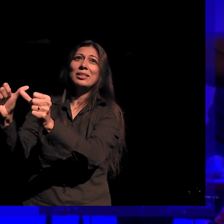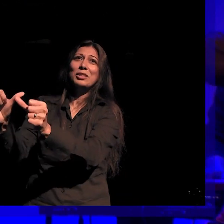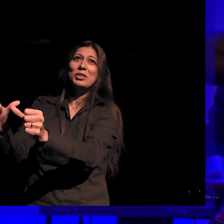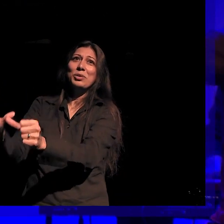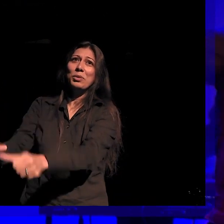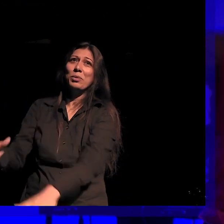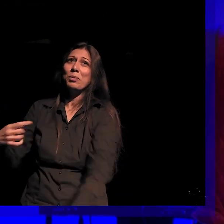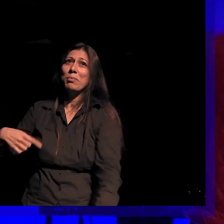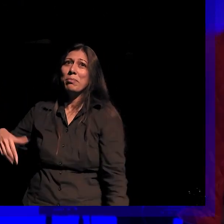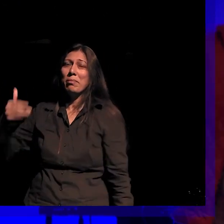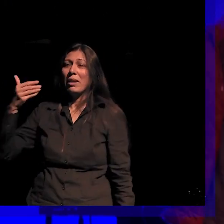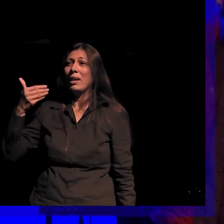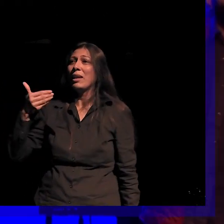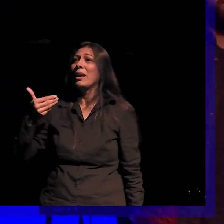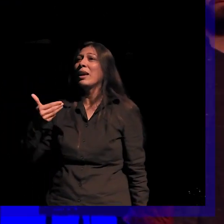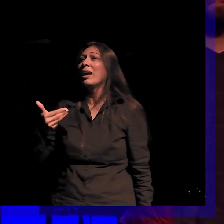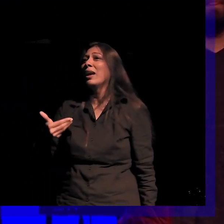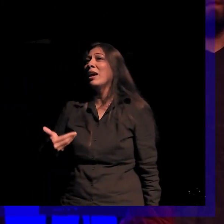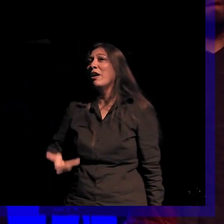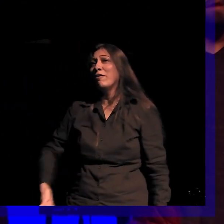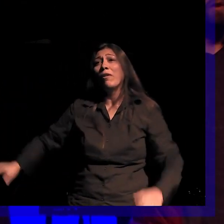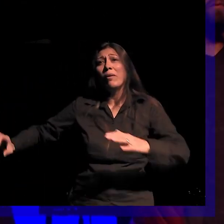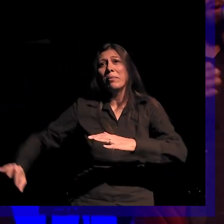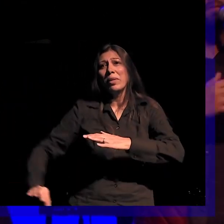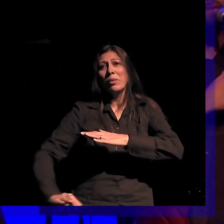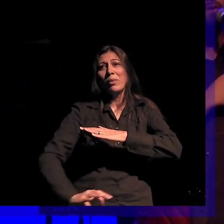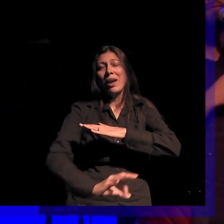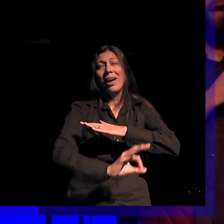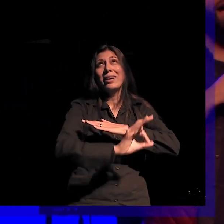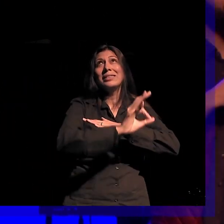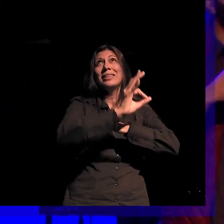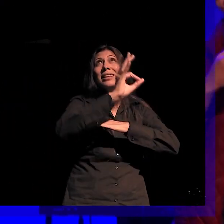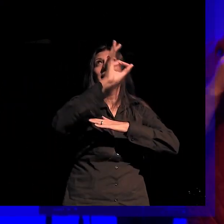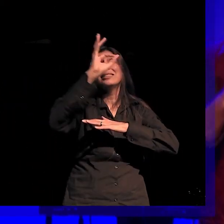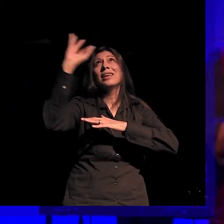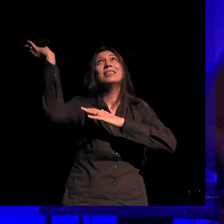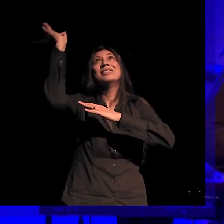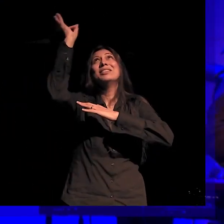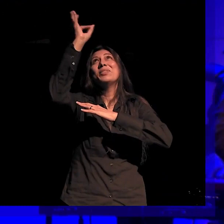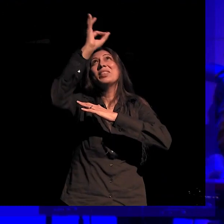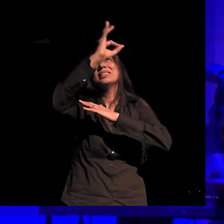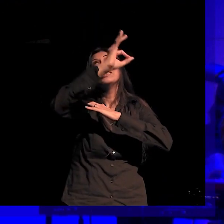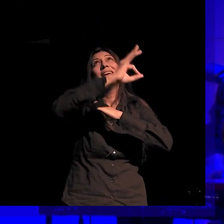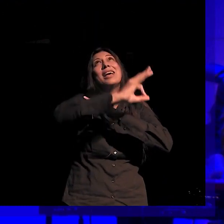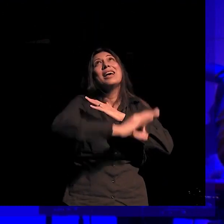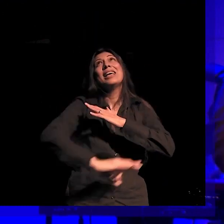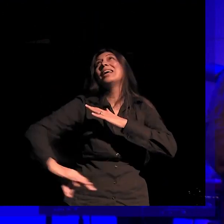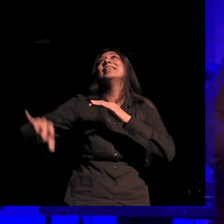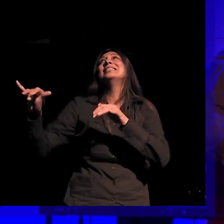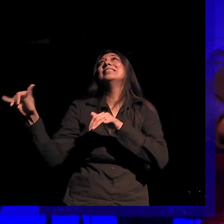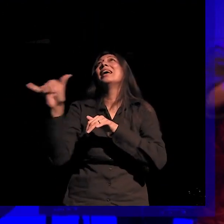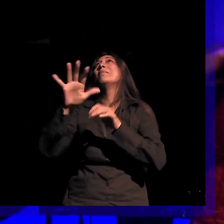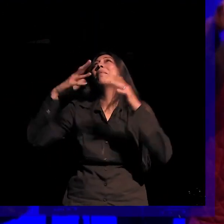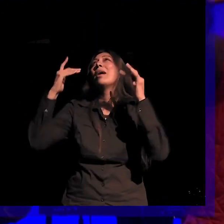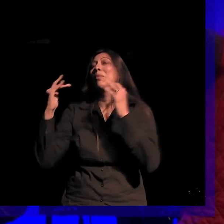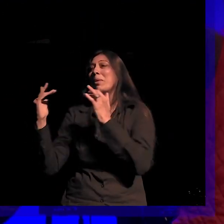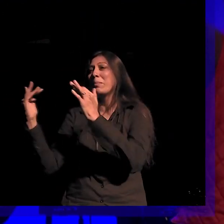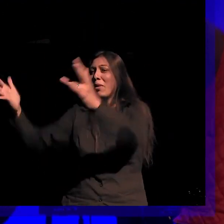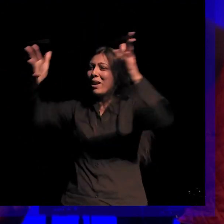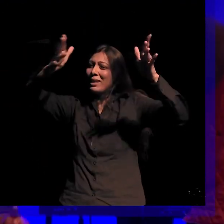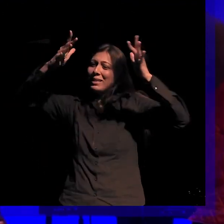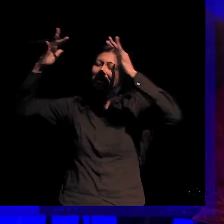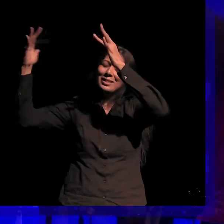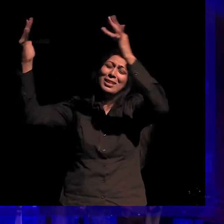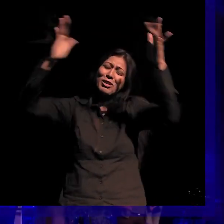faithfulness to me. From the rising sun to the setting, same I